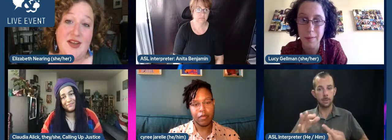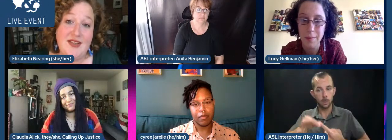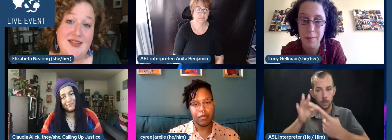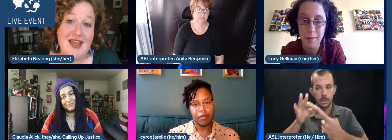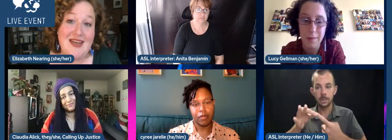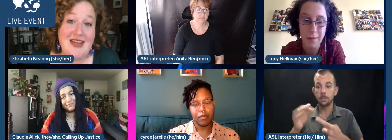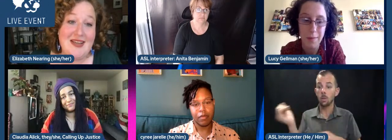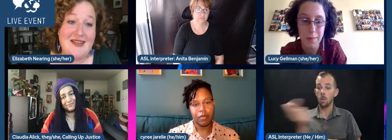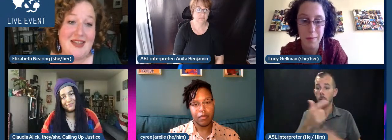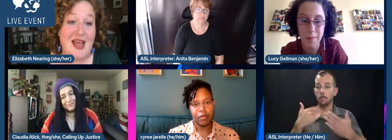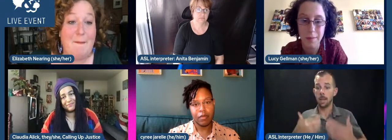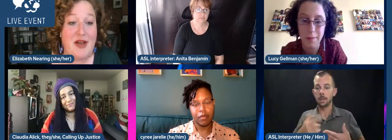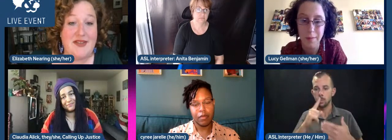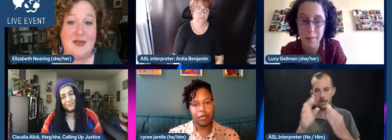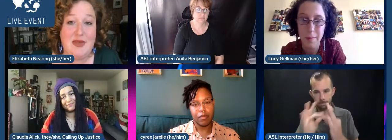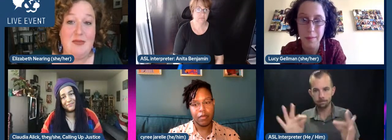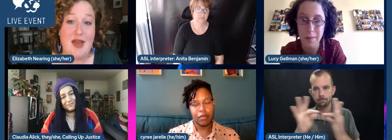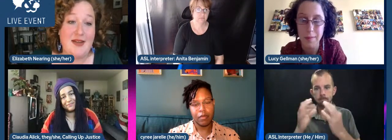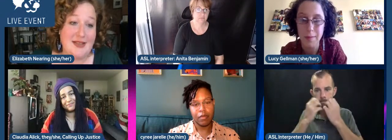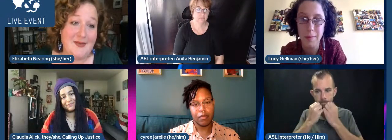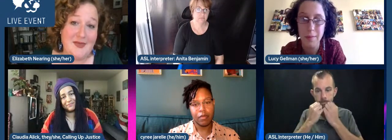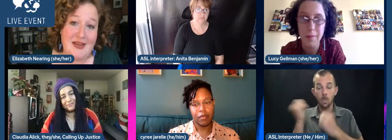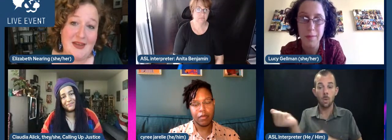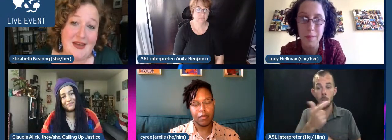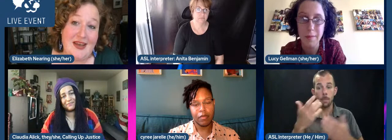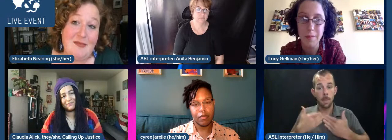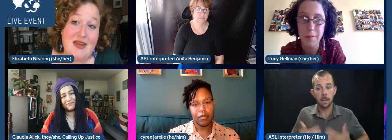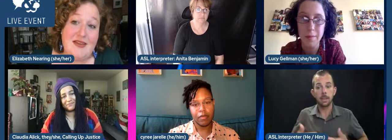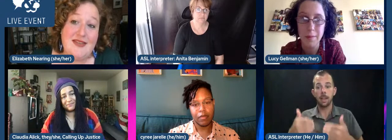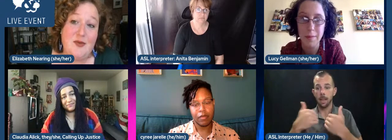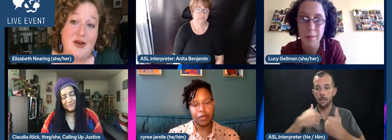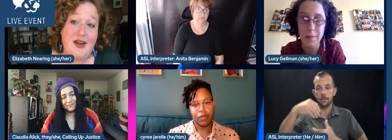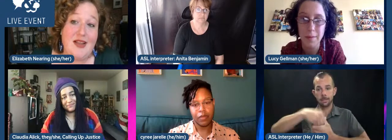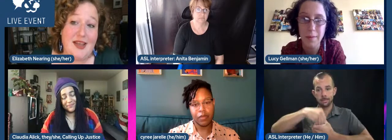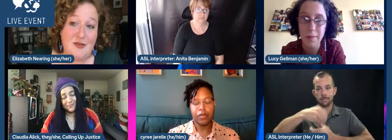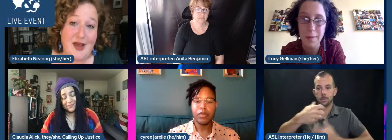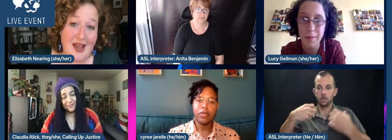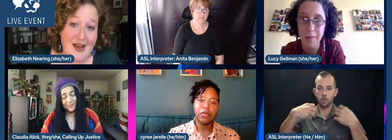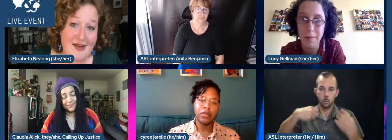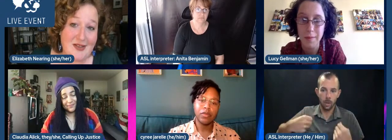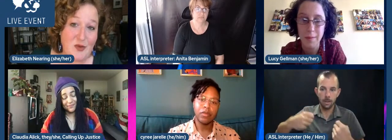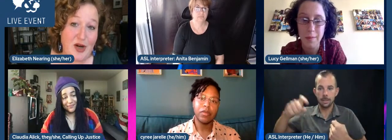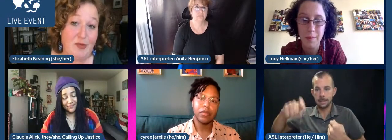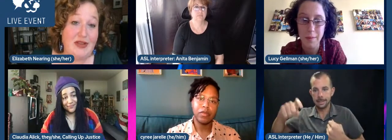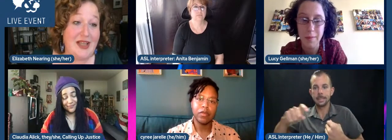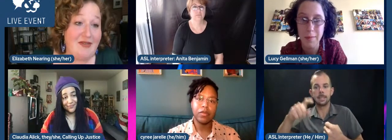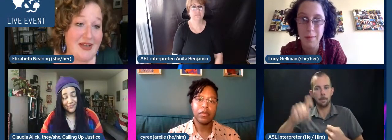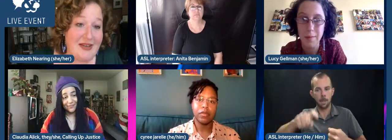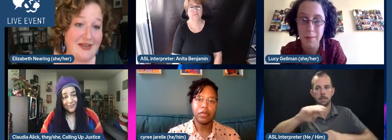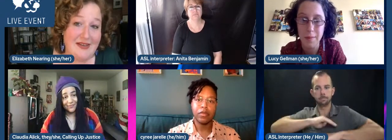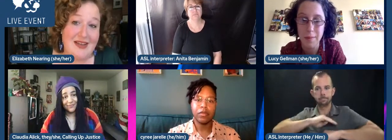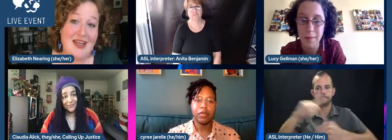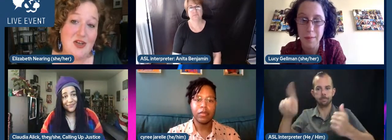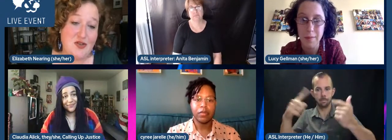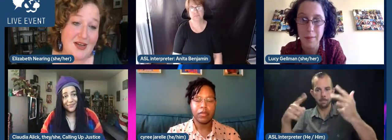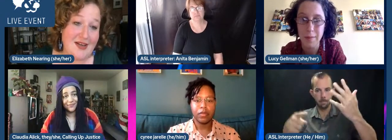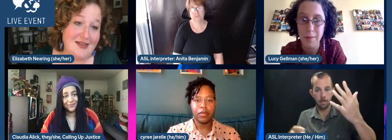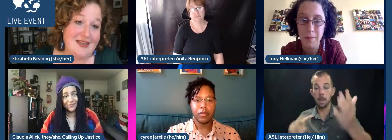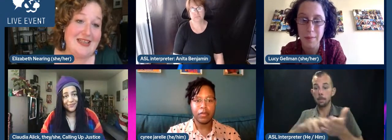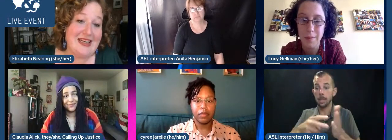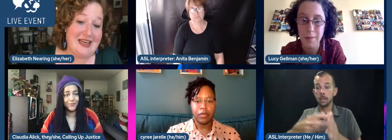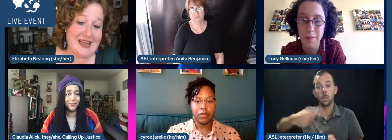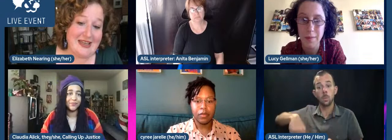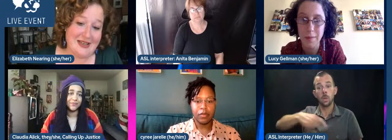have strengths and needs that must be met. It means that we are not left behind. We are beloved,